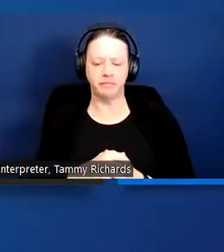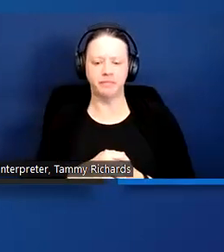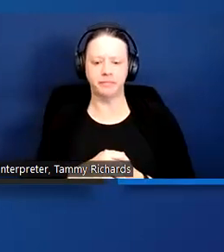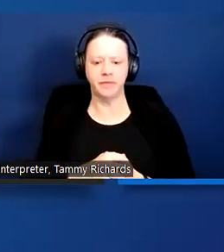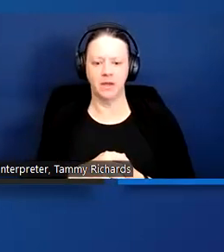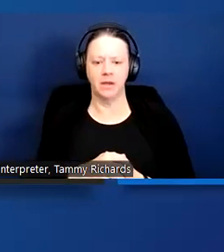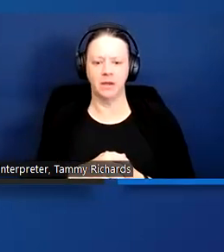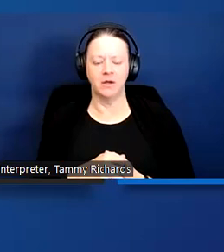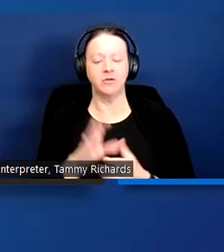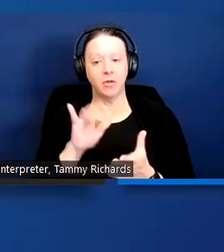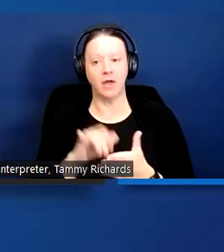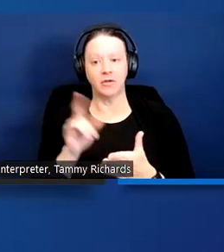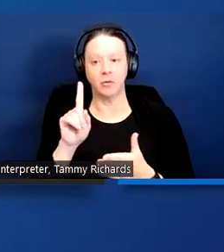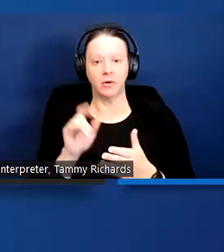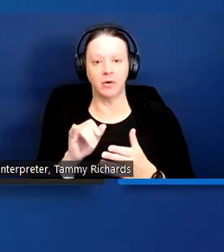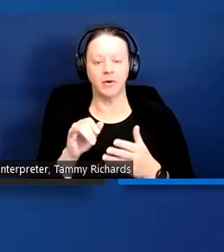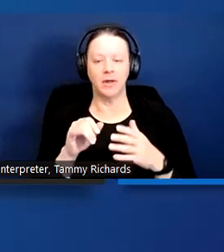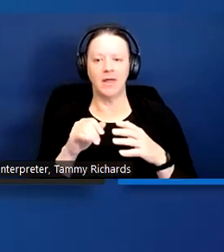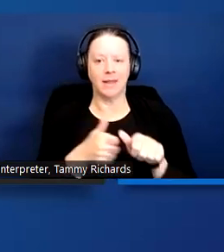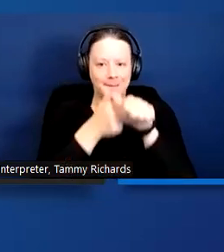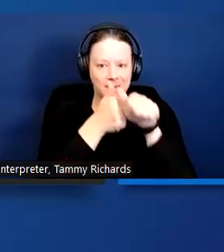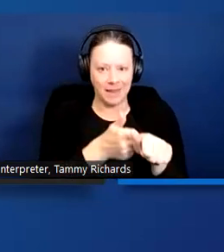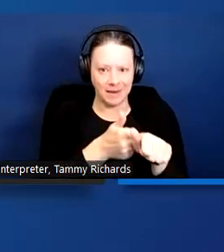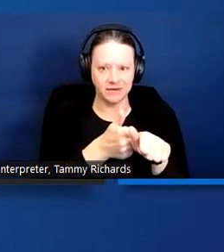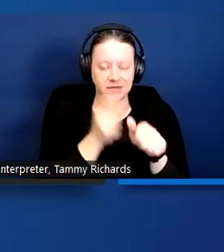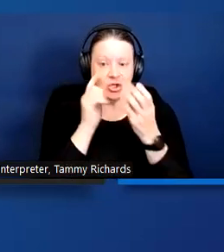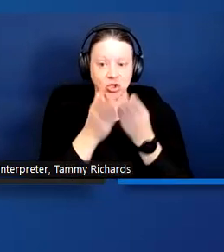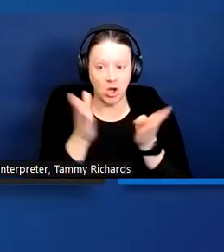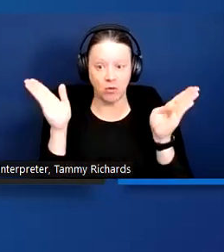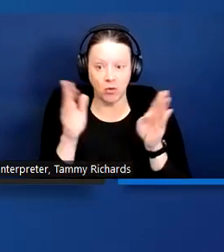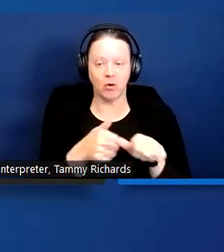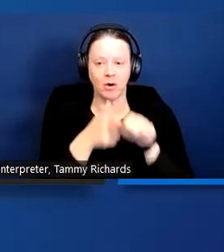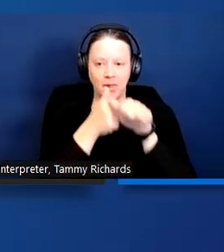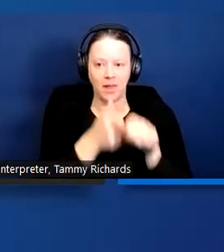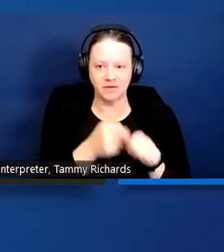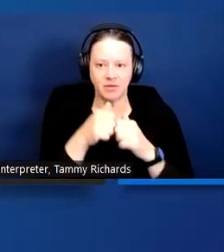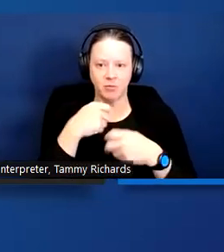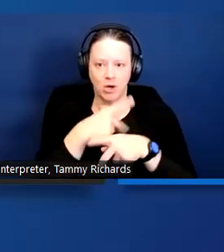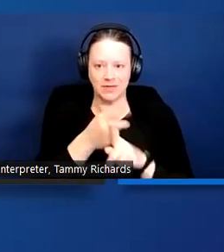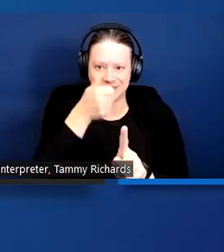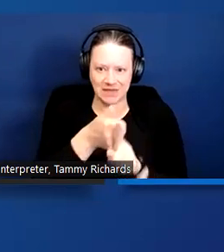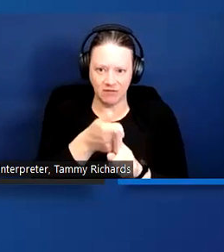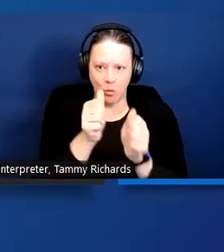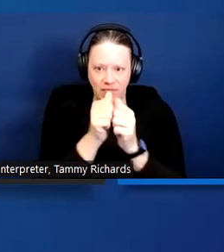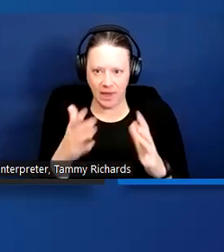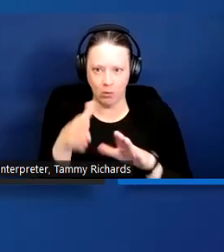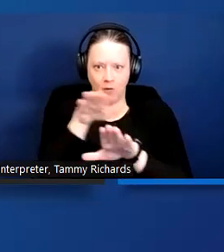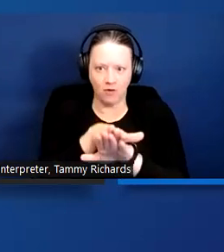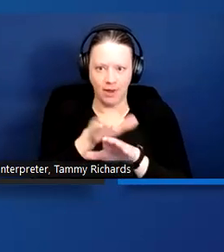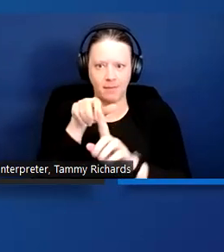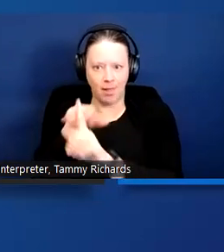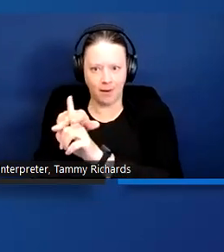And so that's where that underlying compliance or underlying accessibility of the product itself is more important